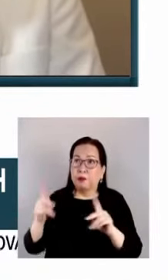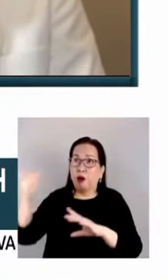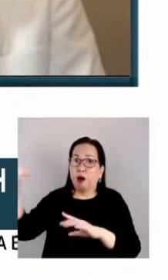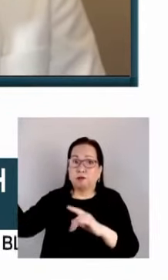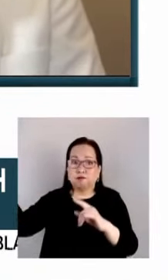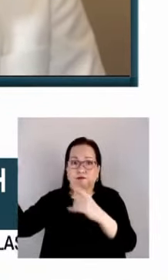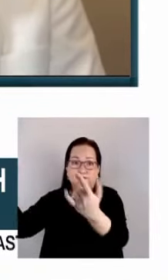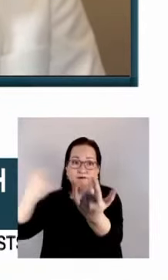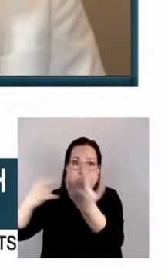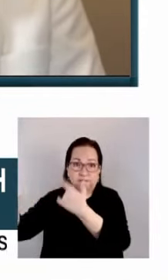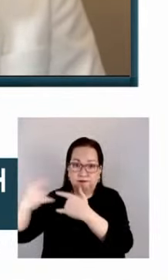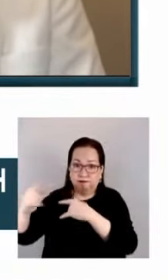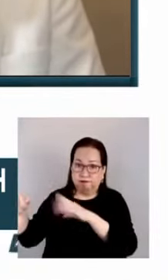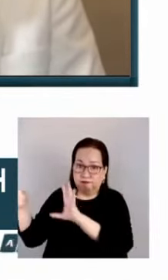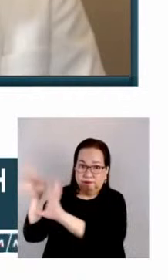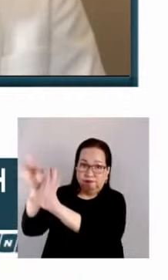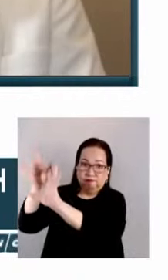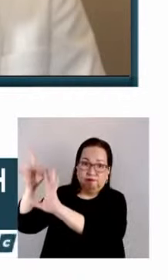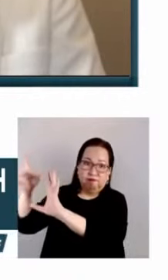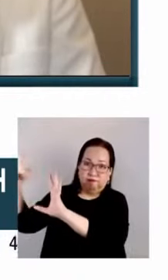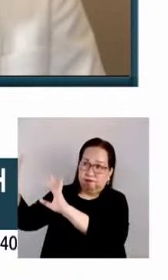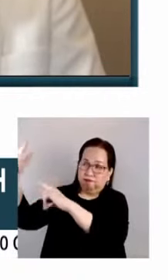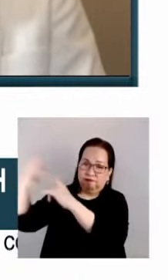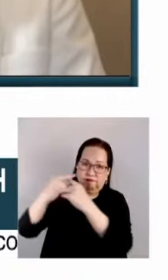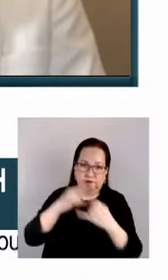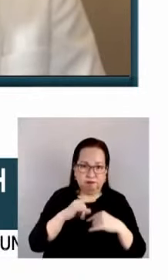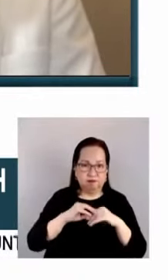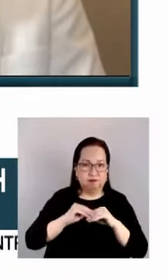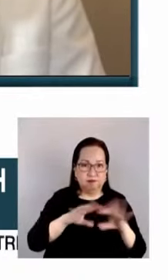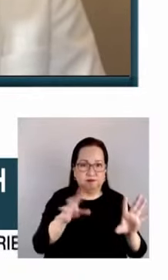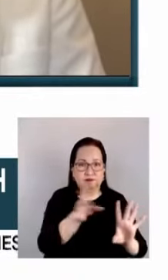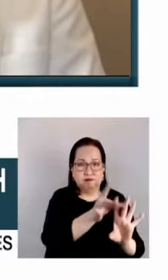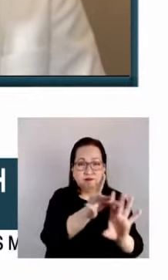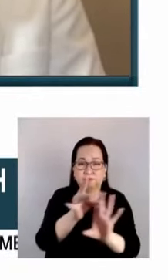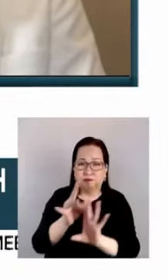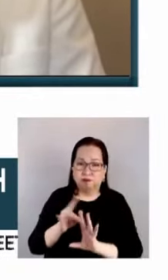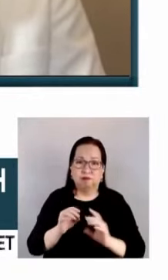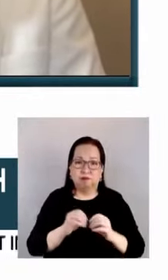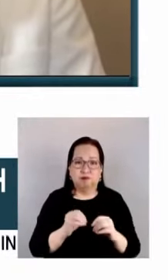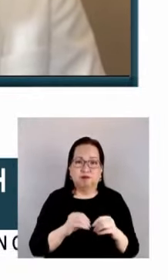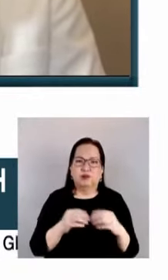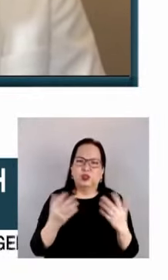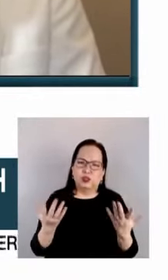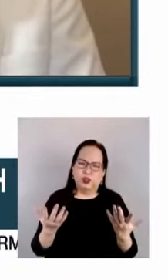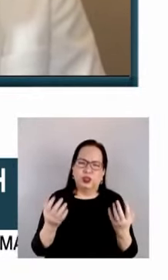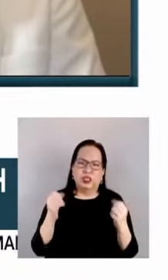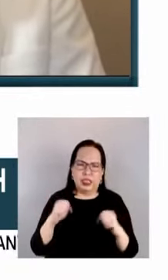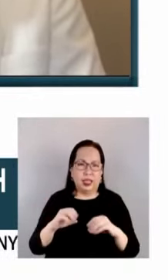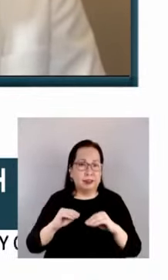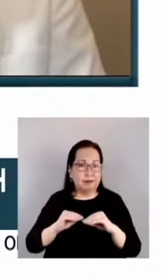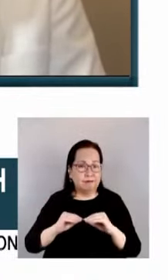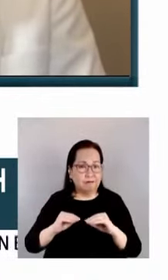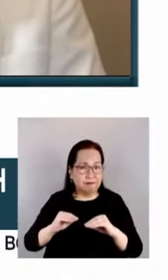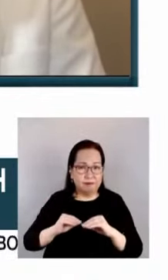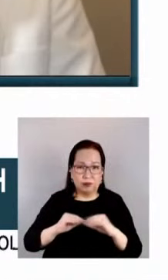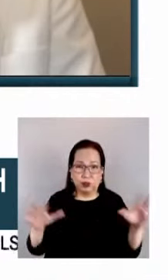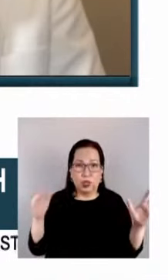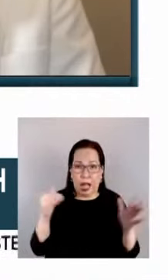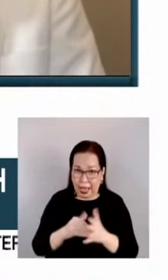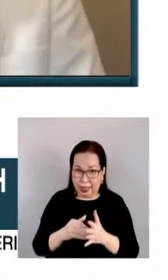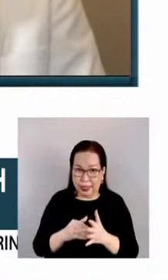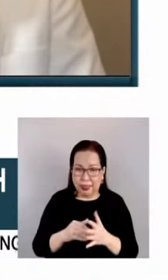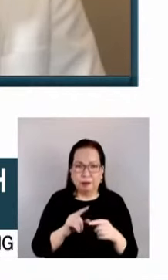to bring it here. We have the potential, there's a possibility that we can have also the search. But what I would like to